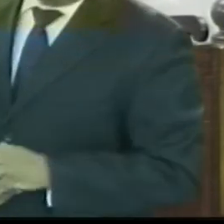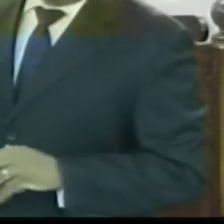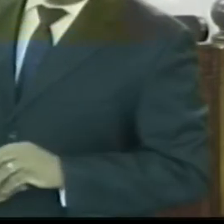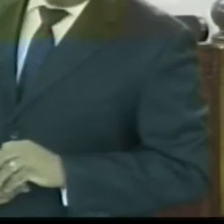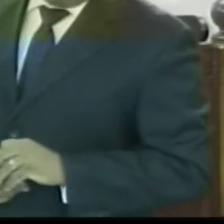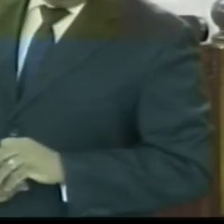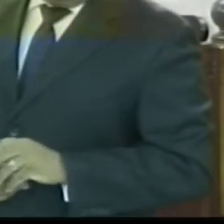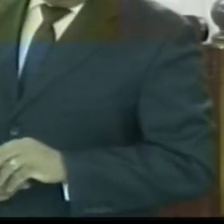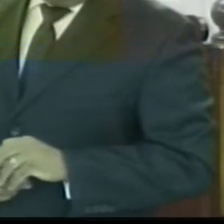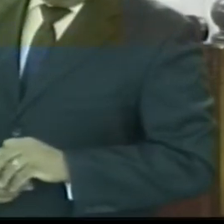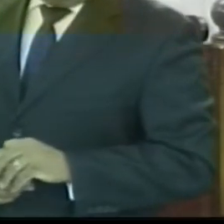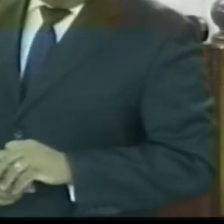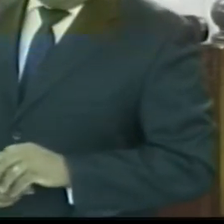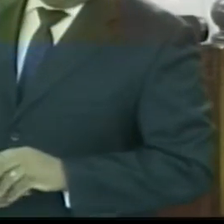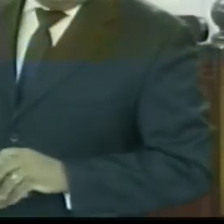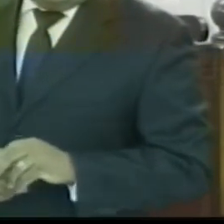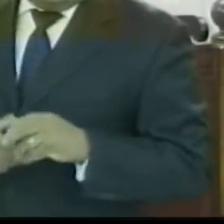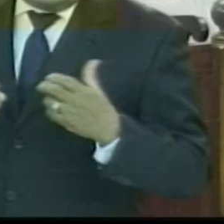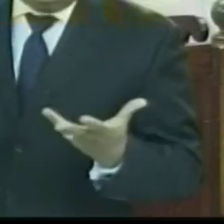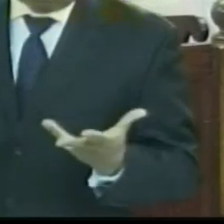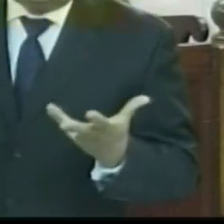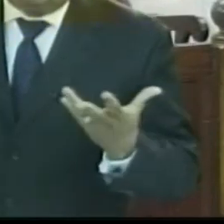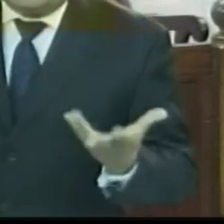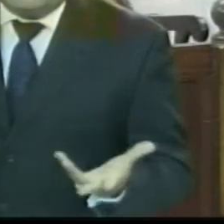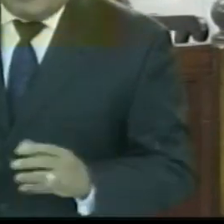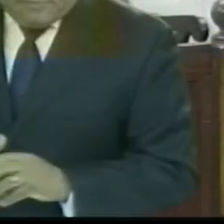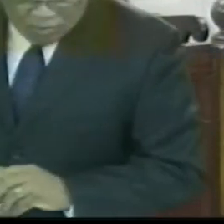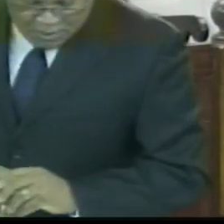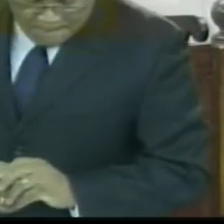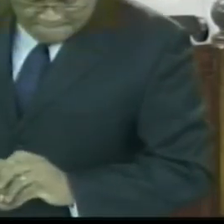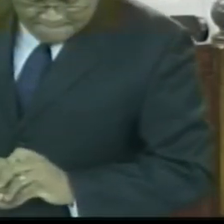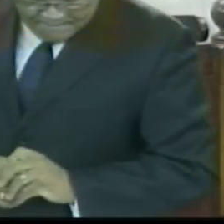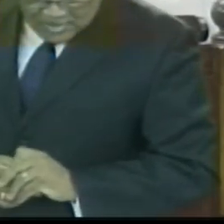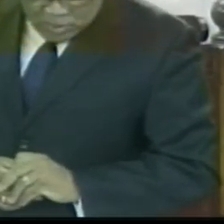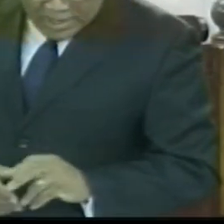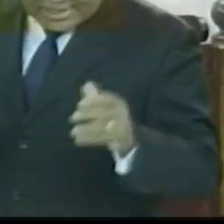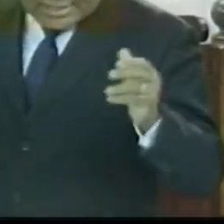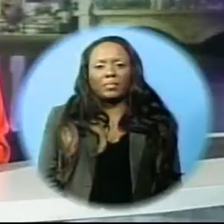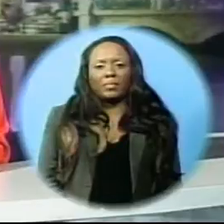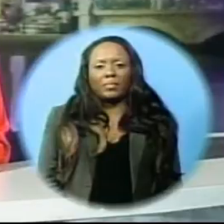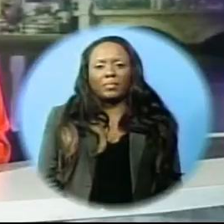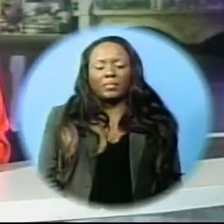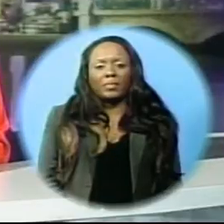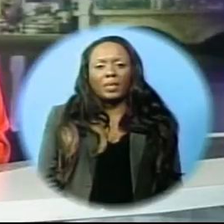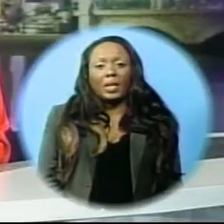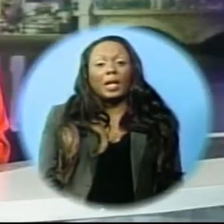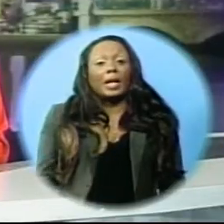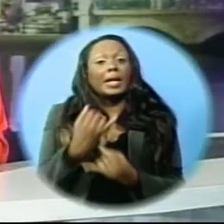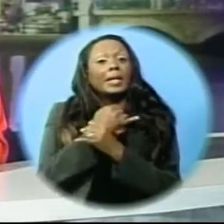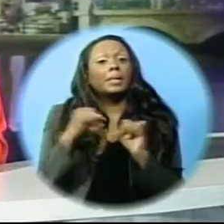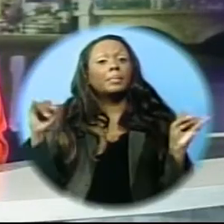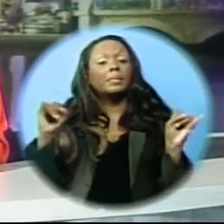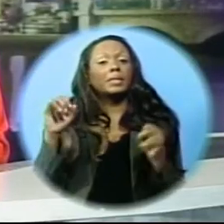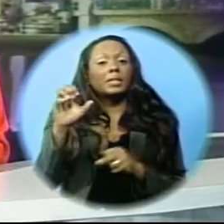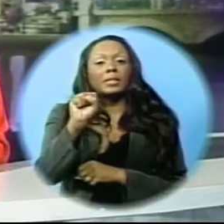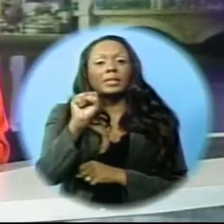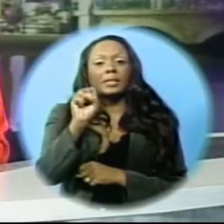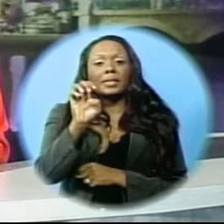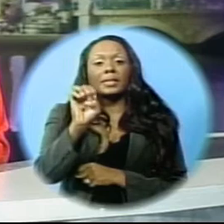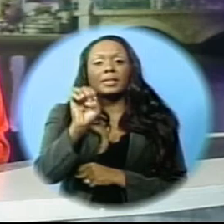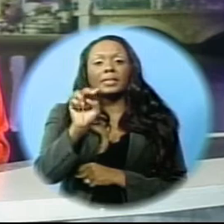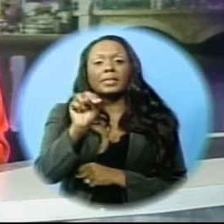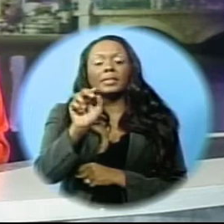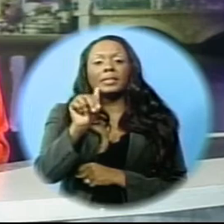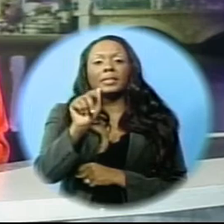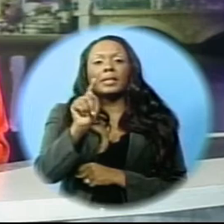important targets, which the country should be aiming for. An independent senator says government must